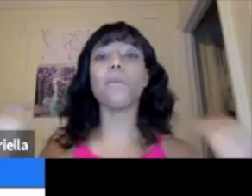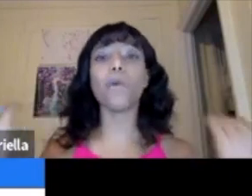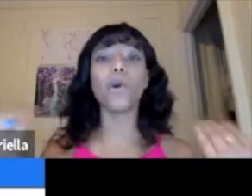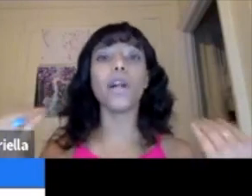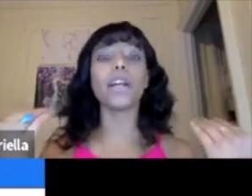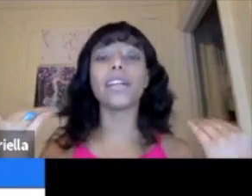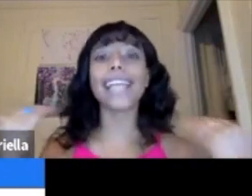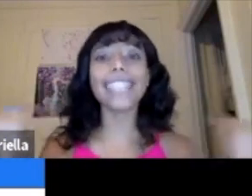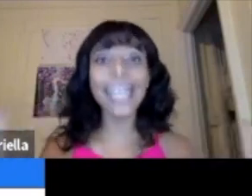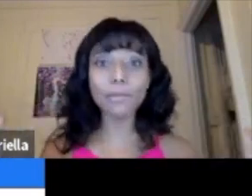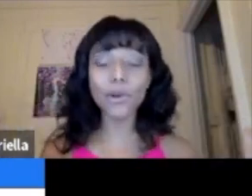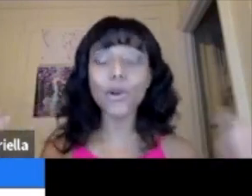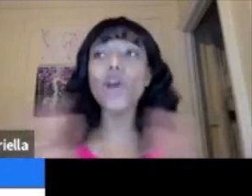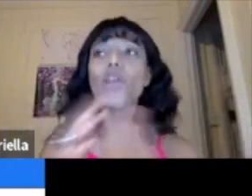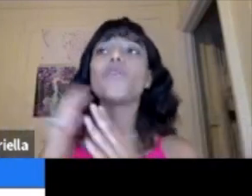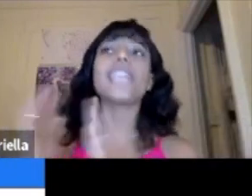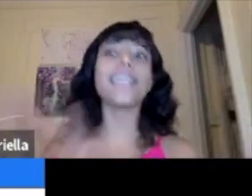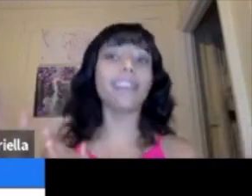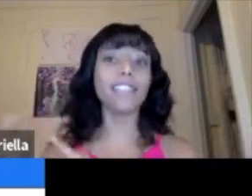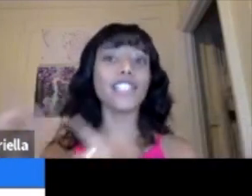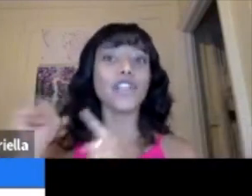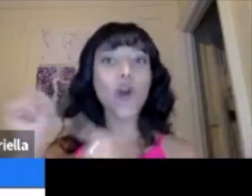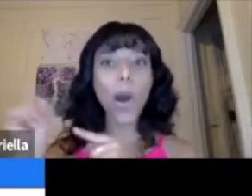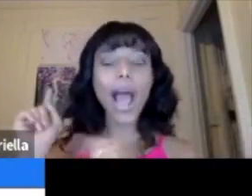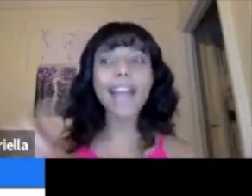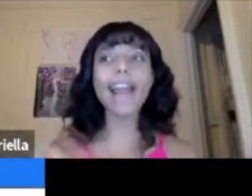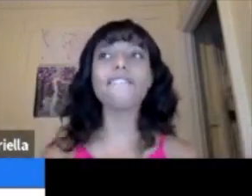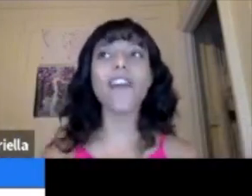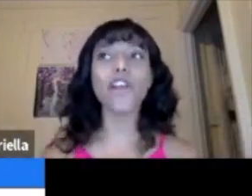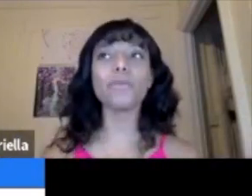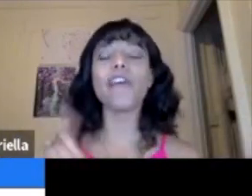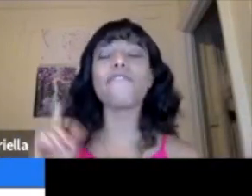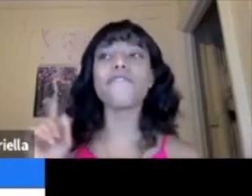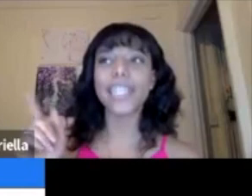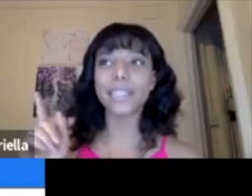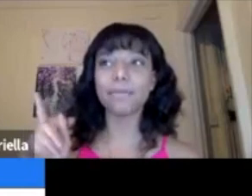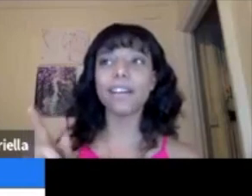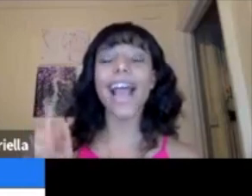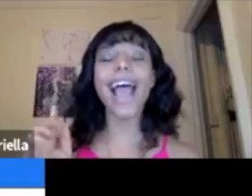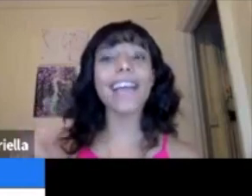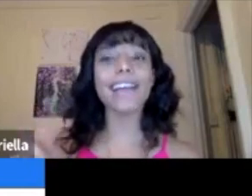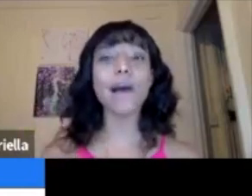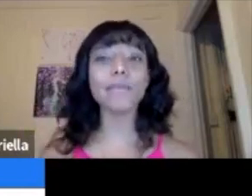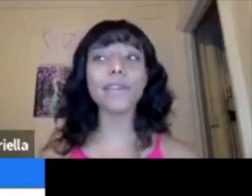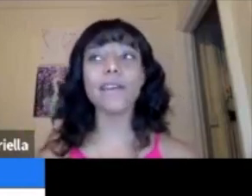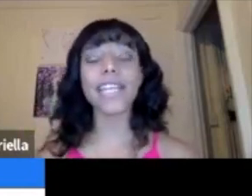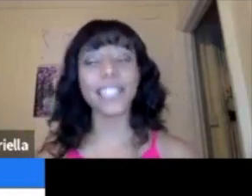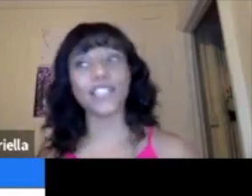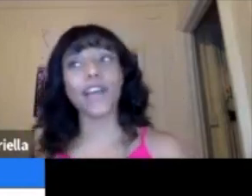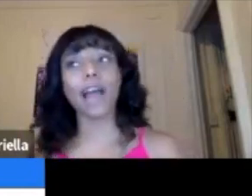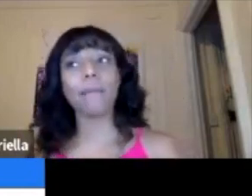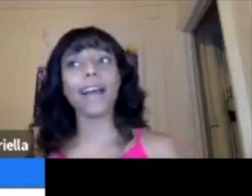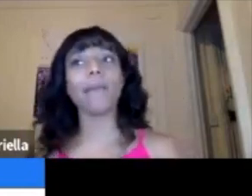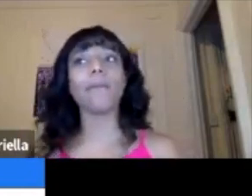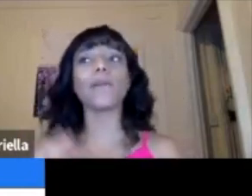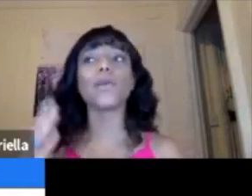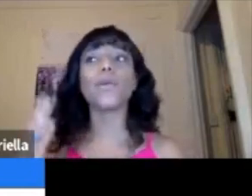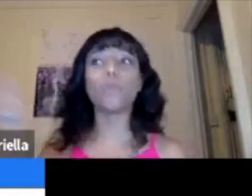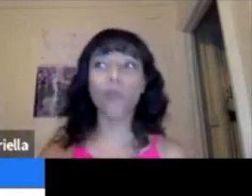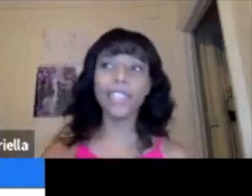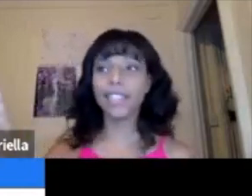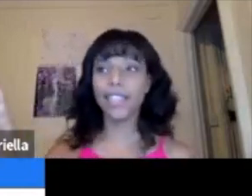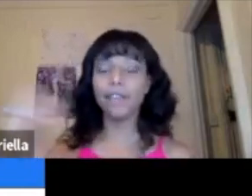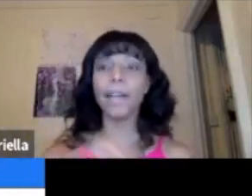world more accessible through technology. So go ahead and follow me on Facebook and on Instagram. I am